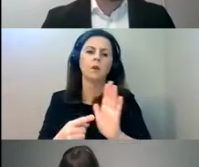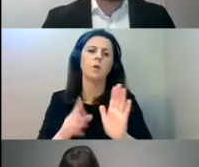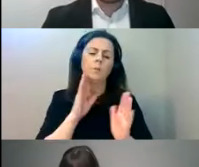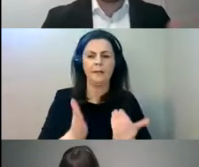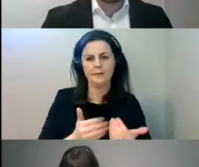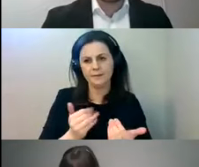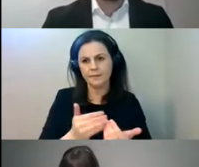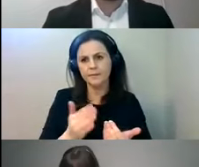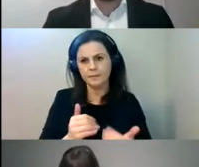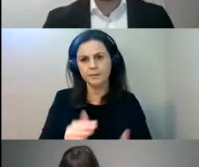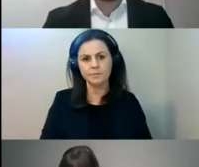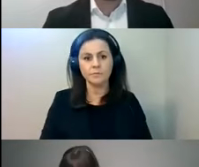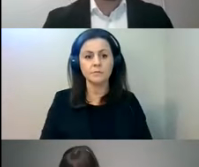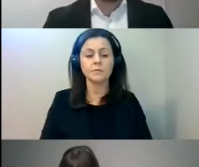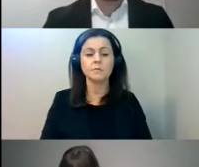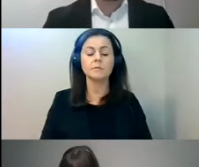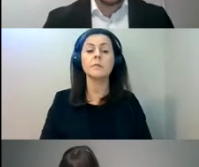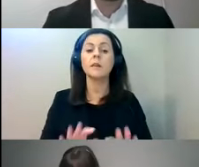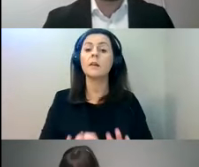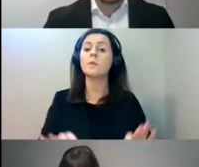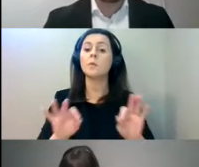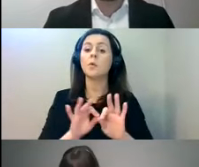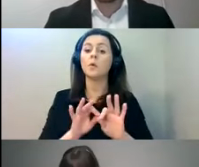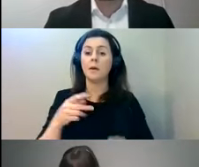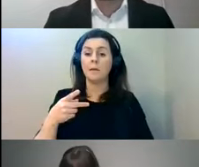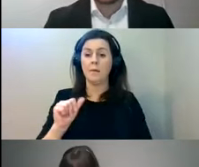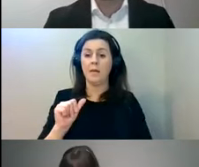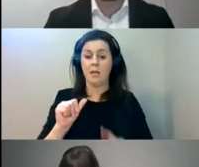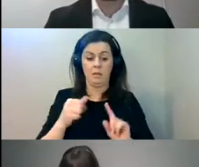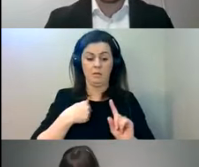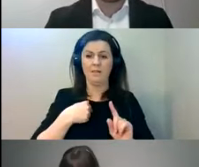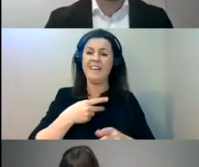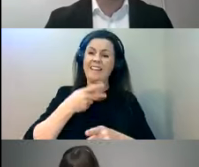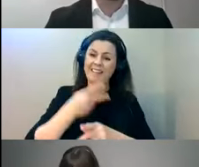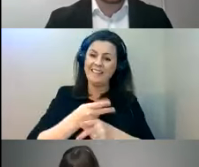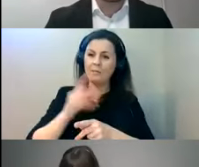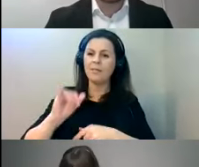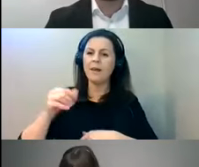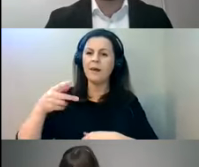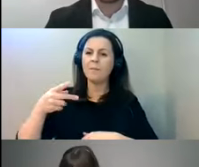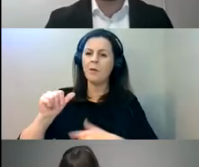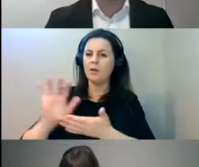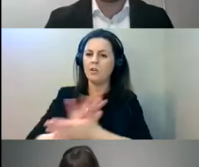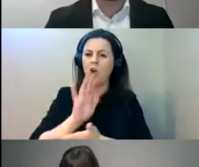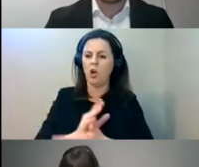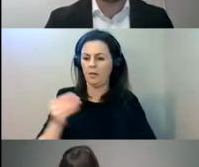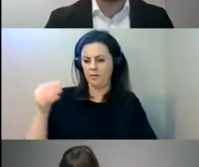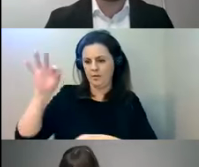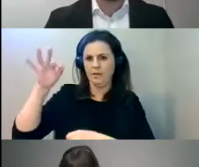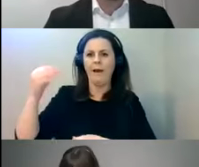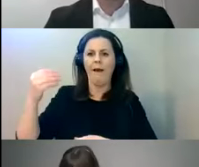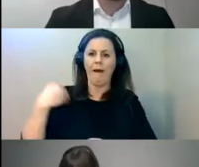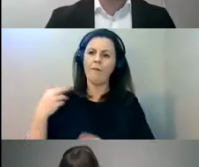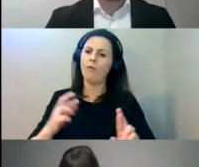It's also very important that the attorney keep a copy of the power of attorney document with them and easily